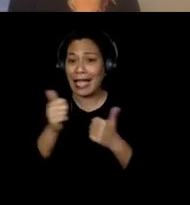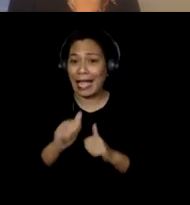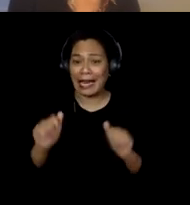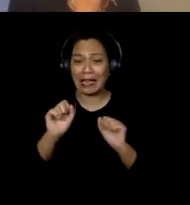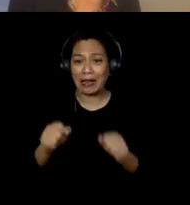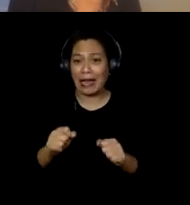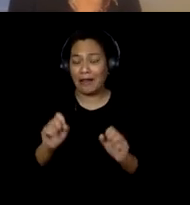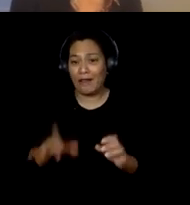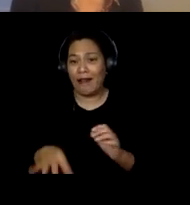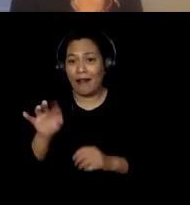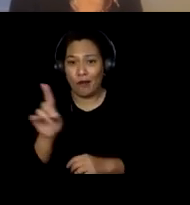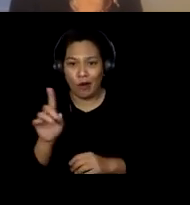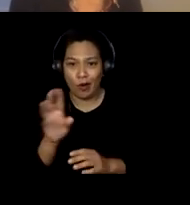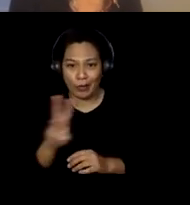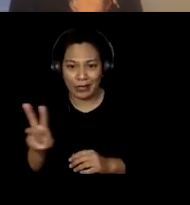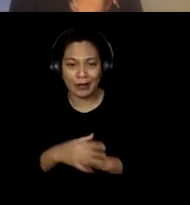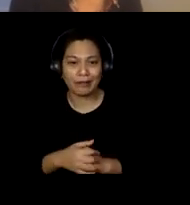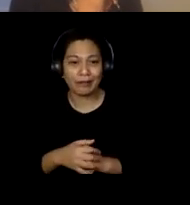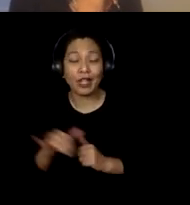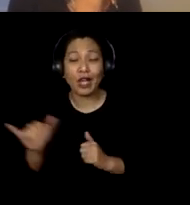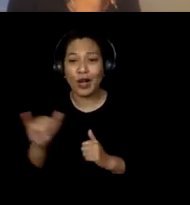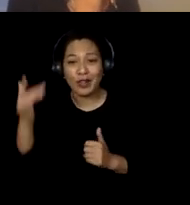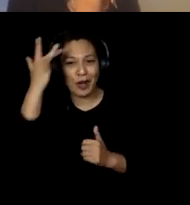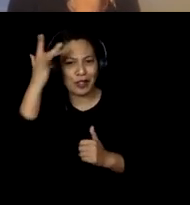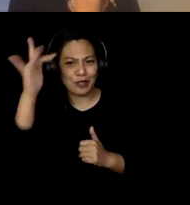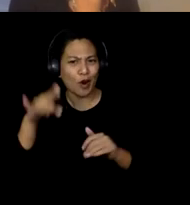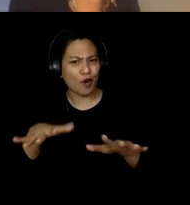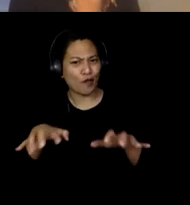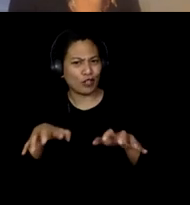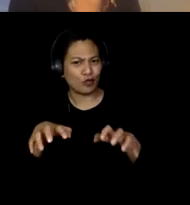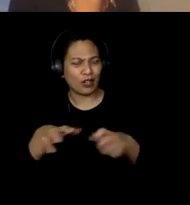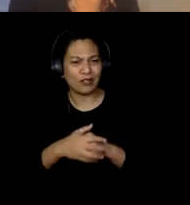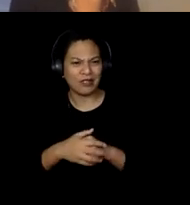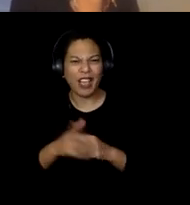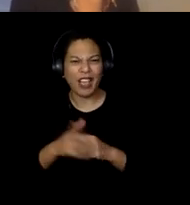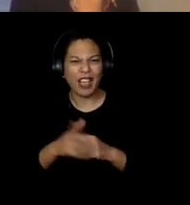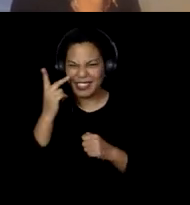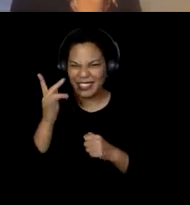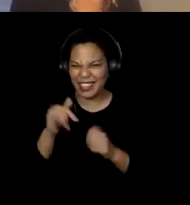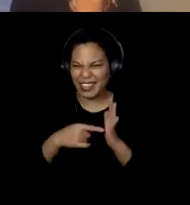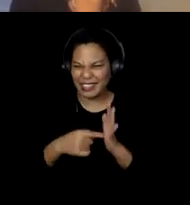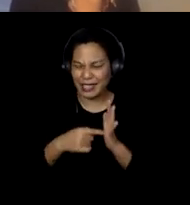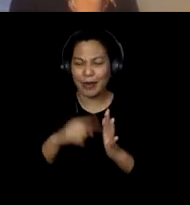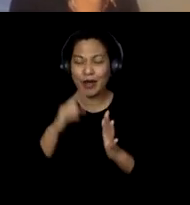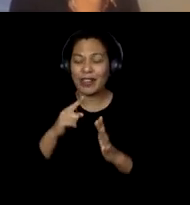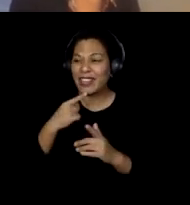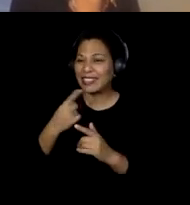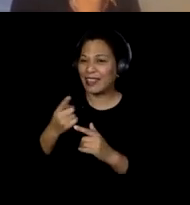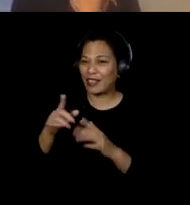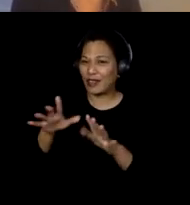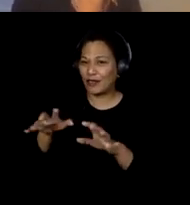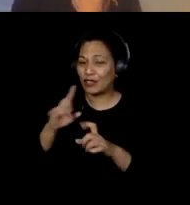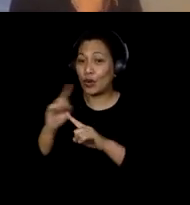website. Of course, there's also smart refrigerators. You've probably all heard of the example where you can get your fridge to order your milk for